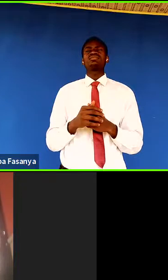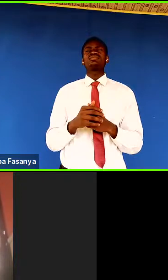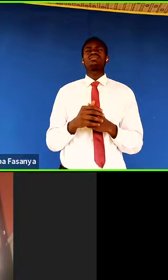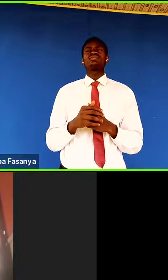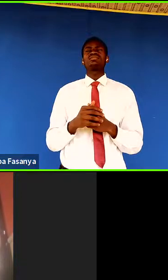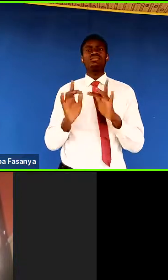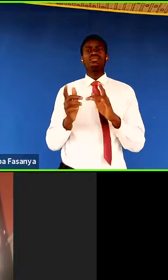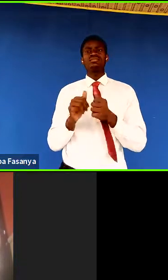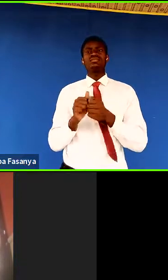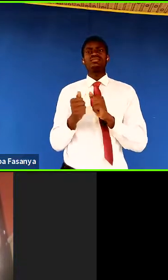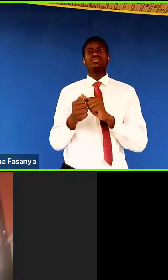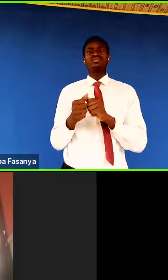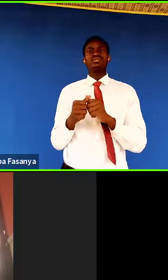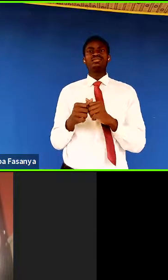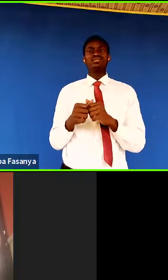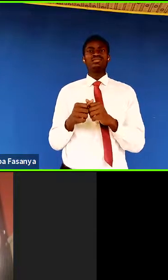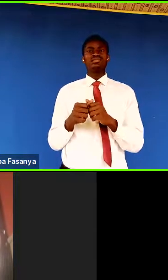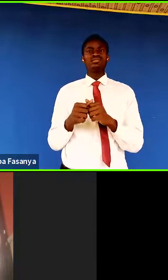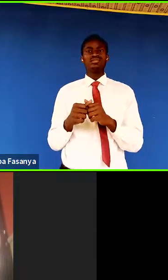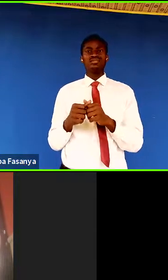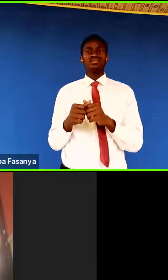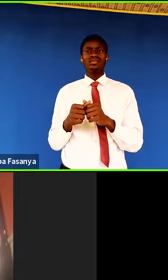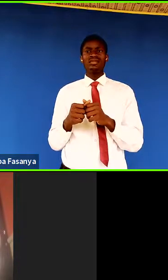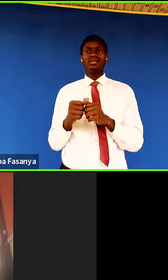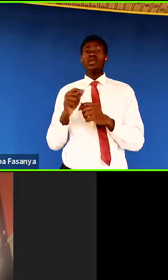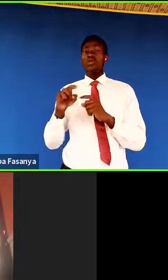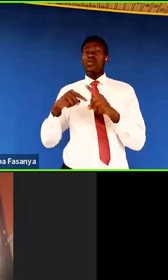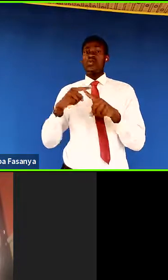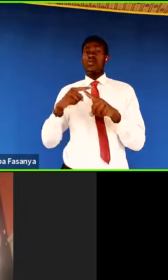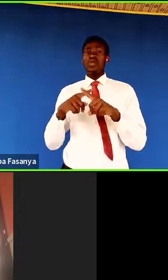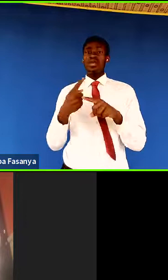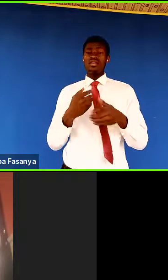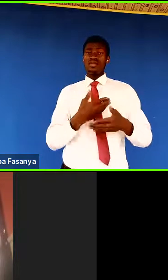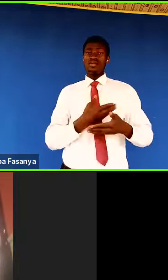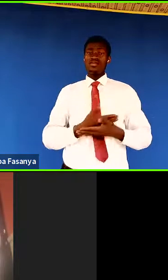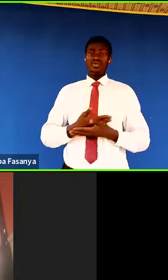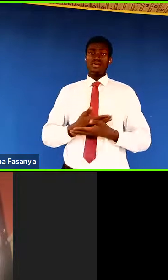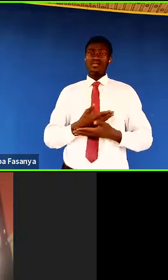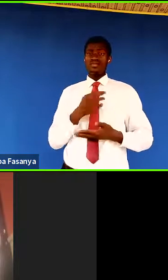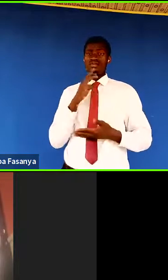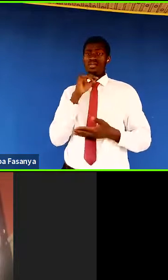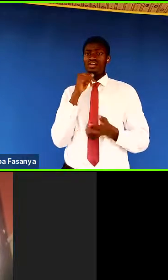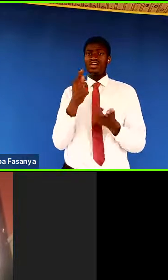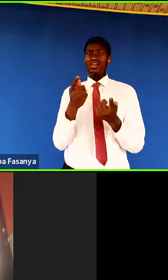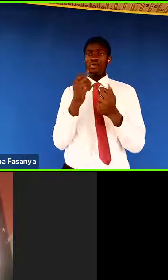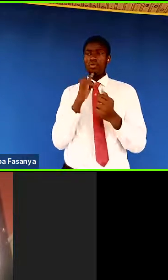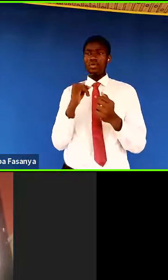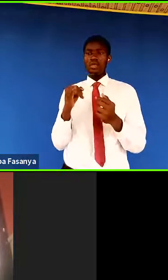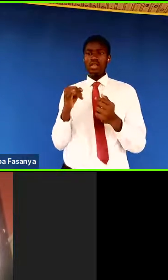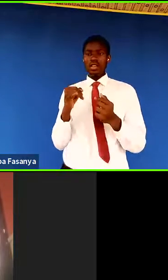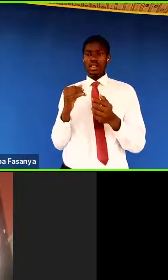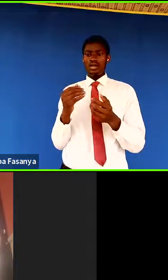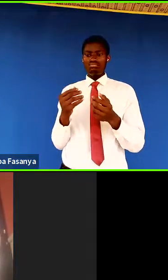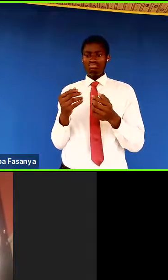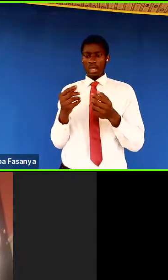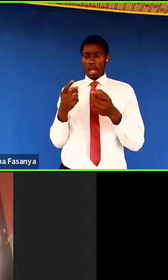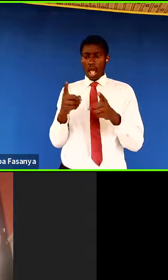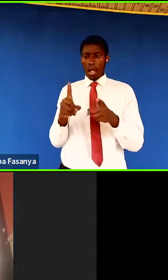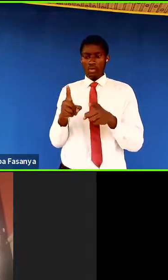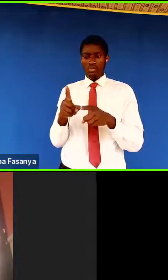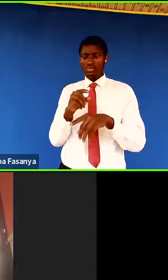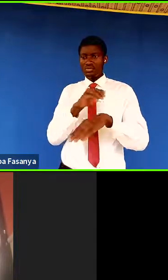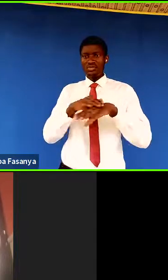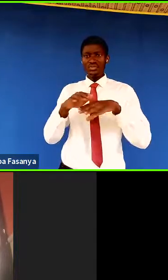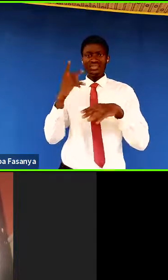babies and the babies are not coming. Then all of a sudden you do not see your period. You begin to have symptoms of